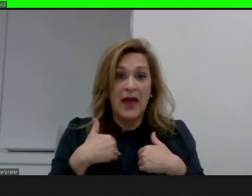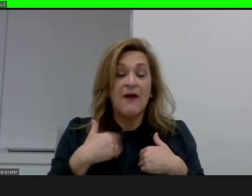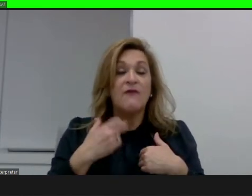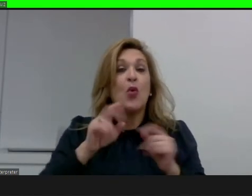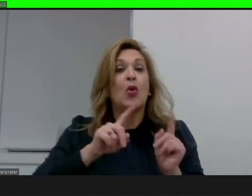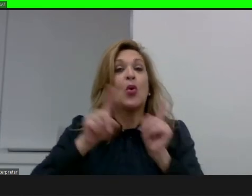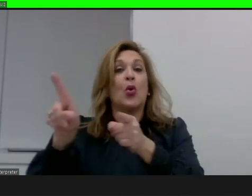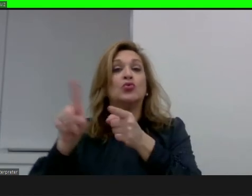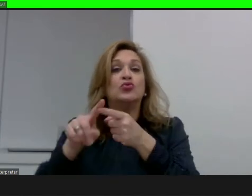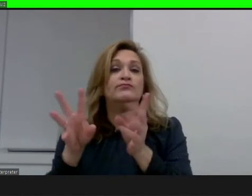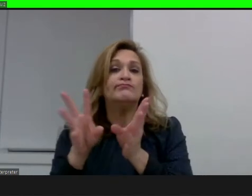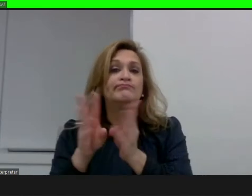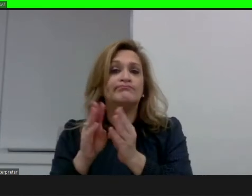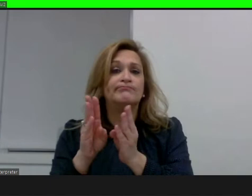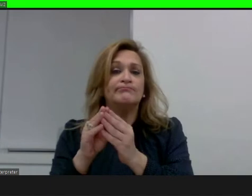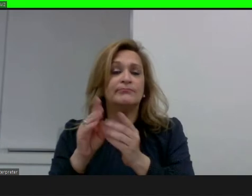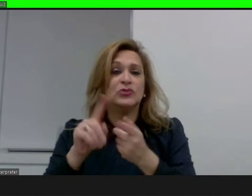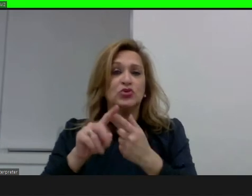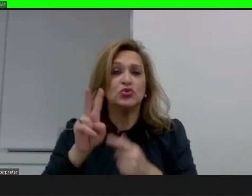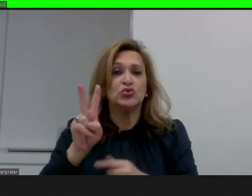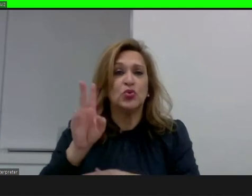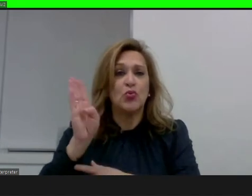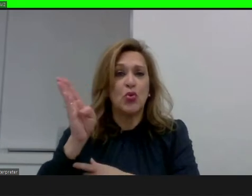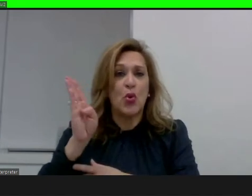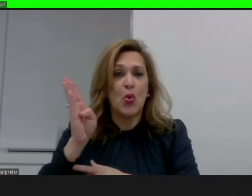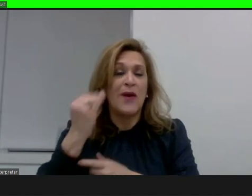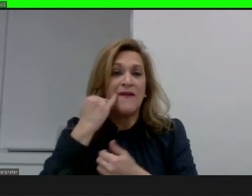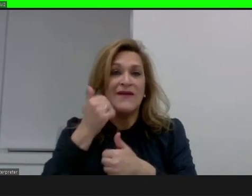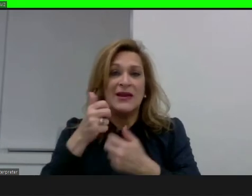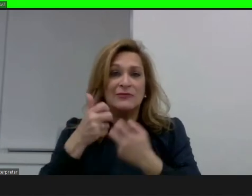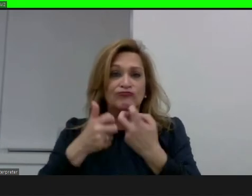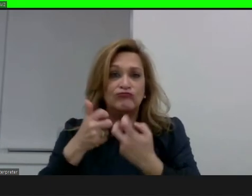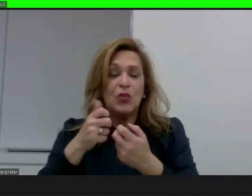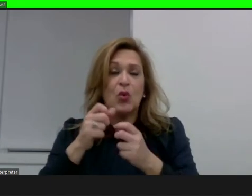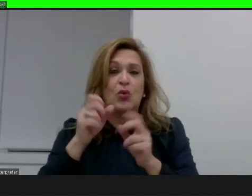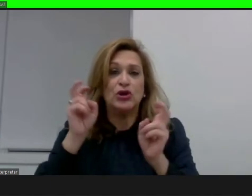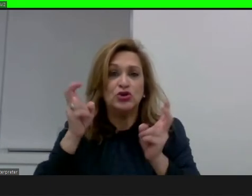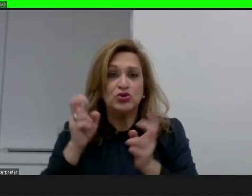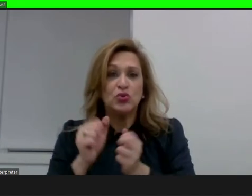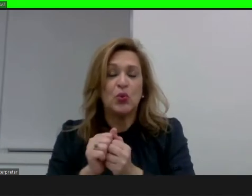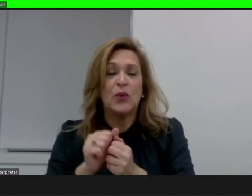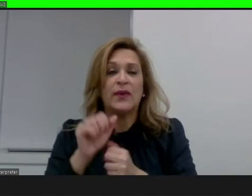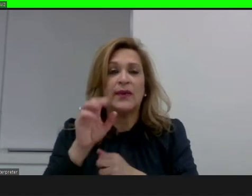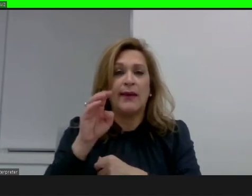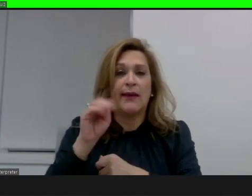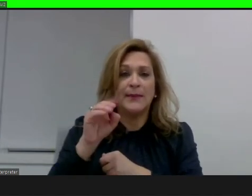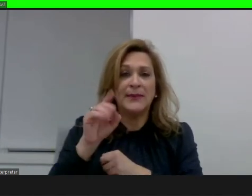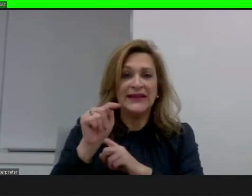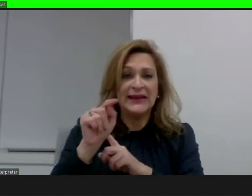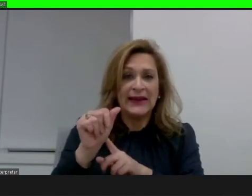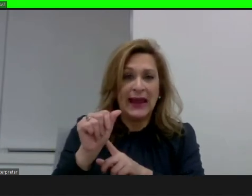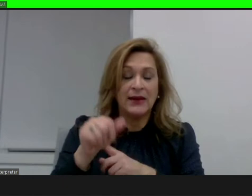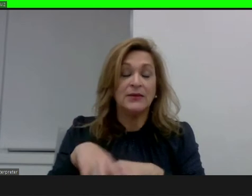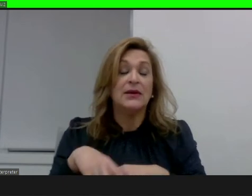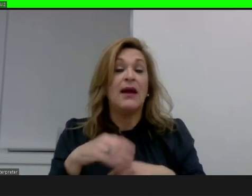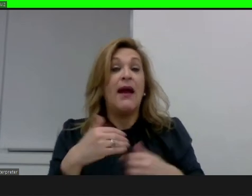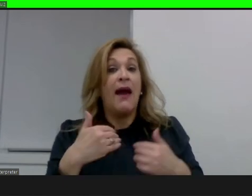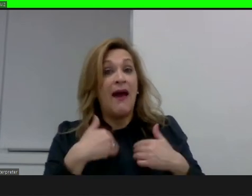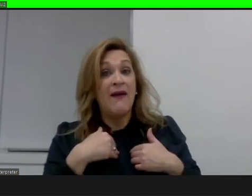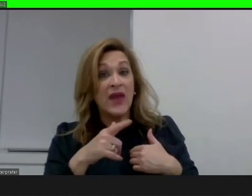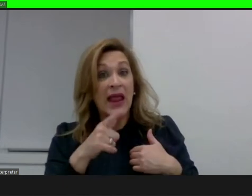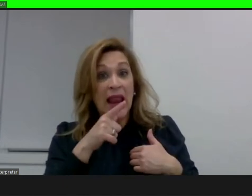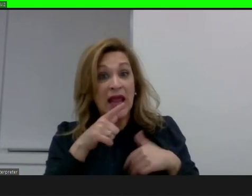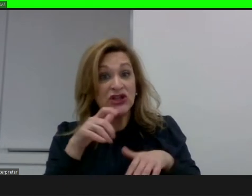any discrepancy or issues with MTA. So I believe that having lunch relief is